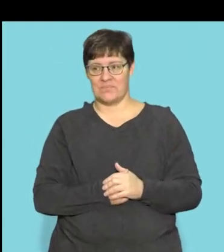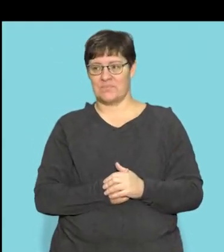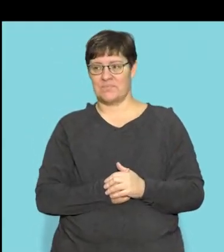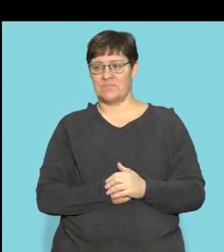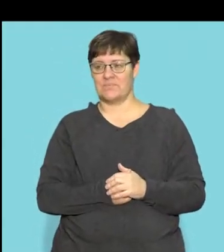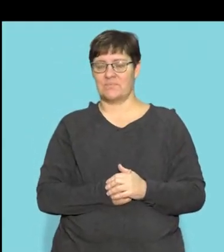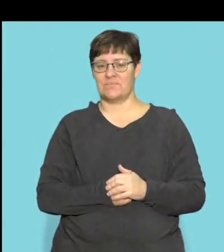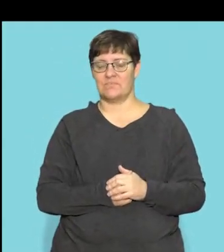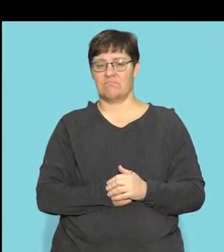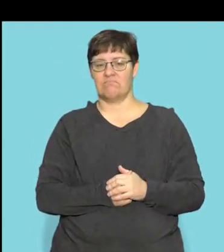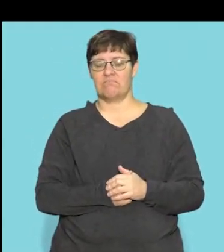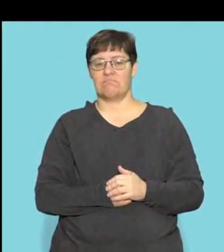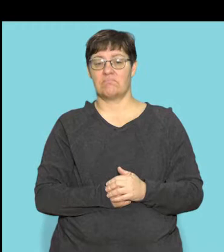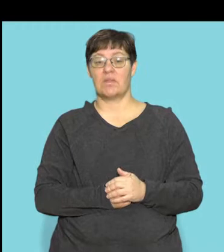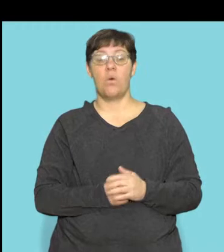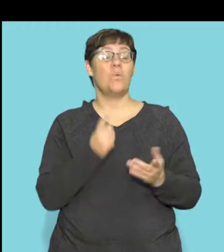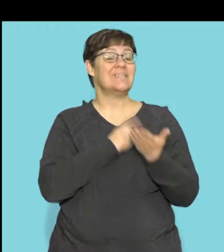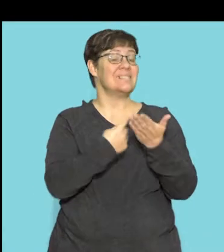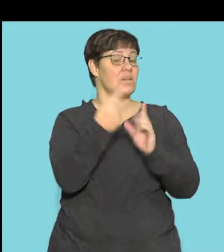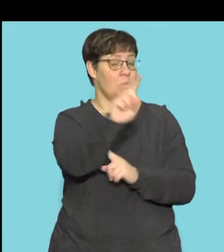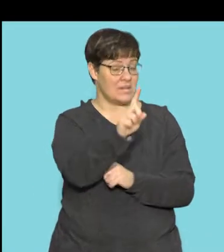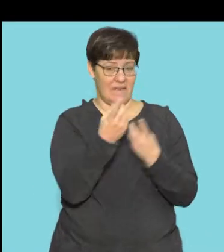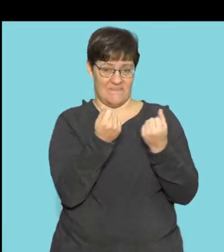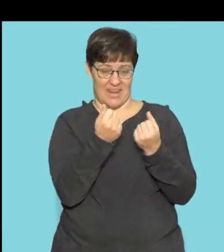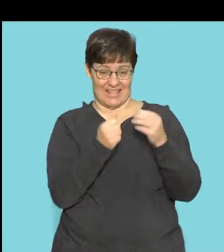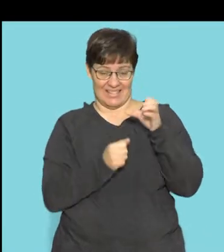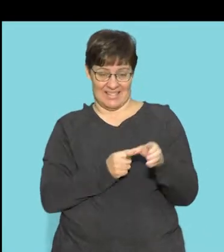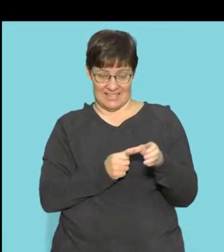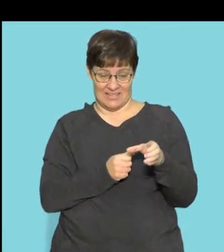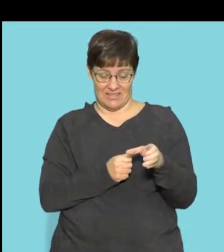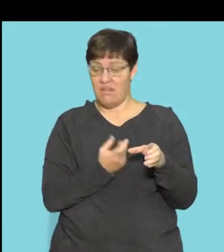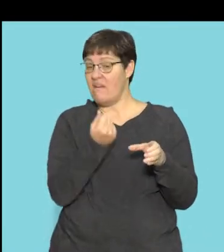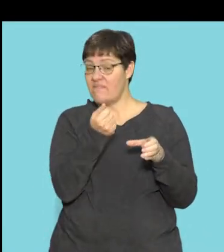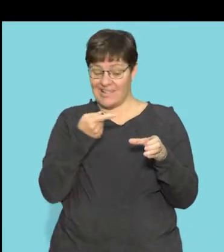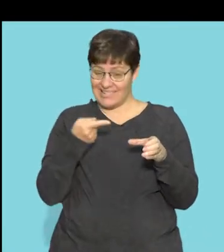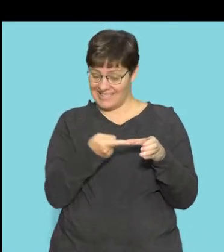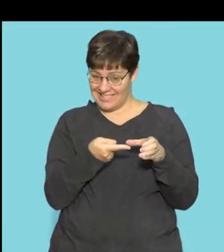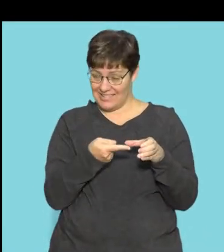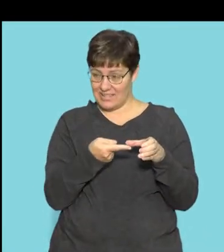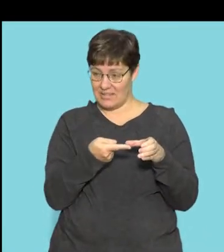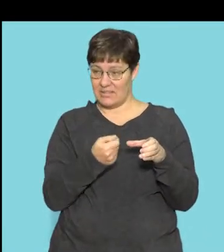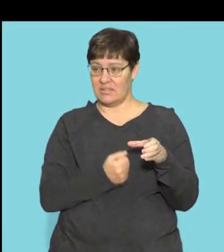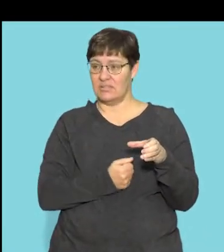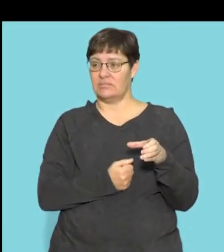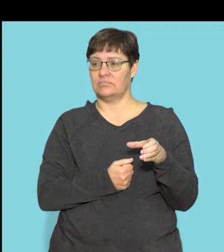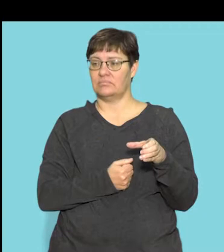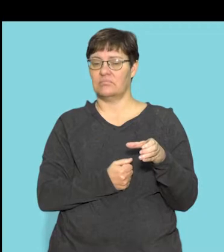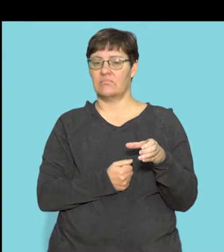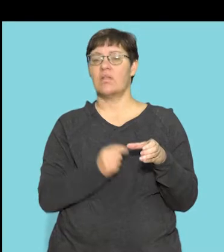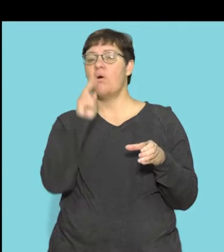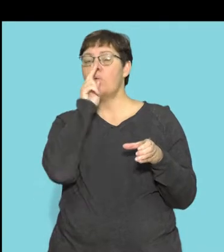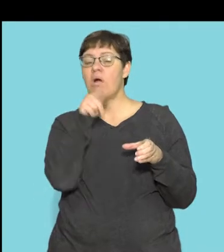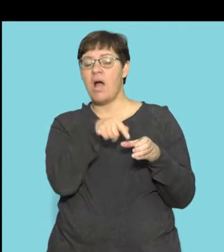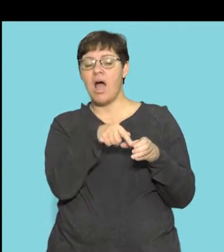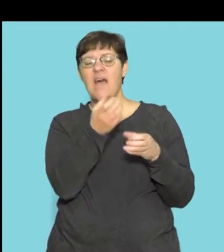So remember, we're talking about finance, and with finance, specifically in this particular level, we're going to look at future